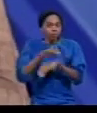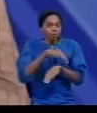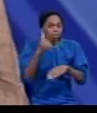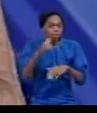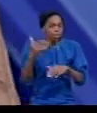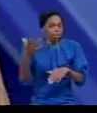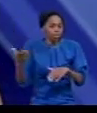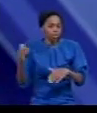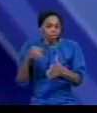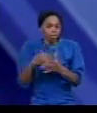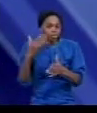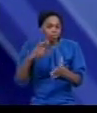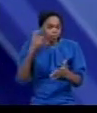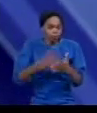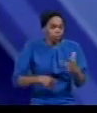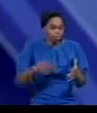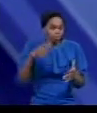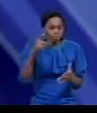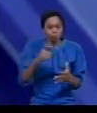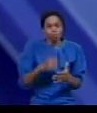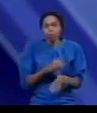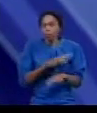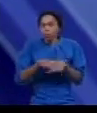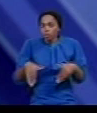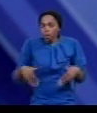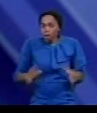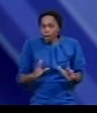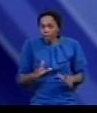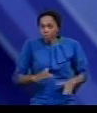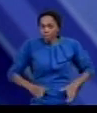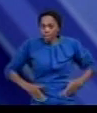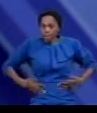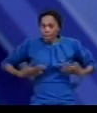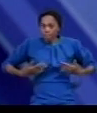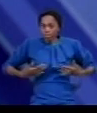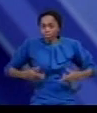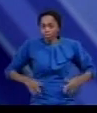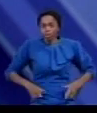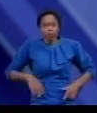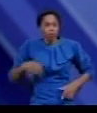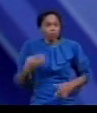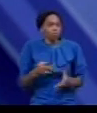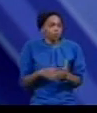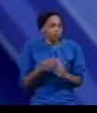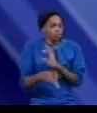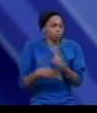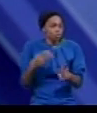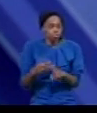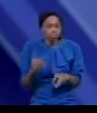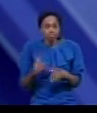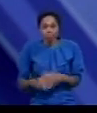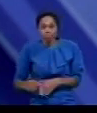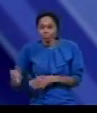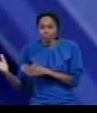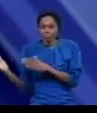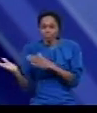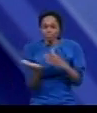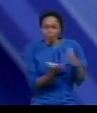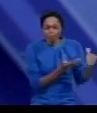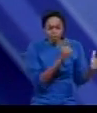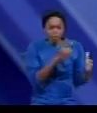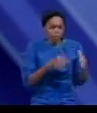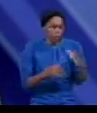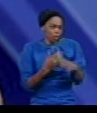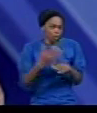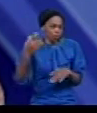generation. Don't allow the lifestyle of this corrupt world to sweep you away. Never sell